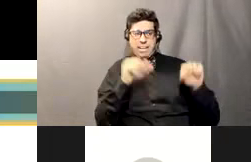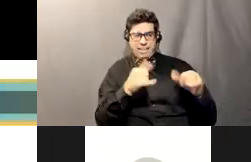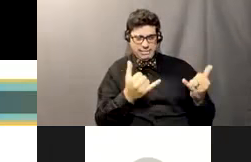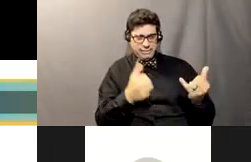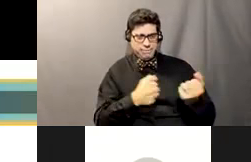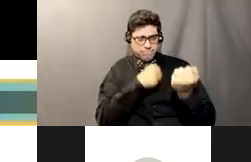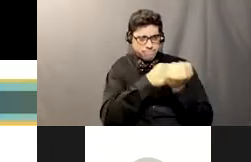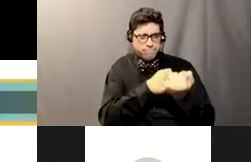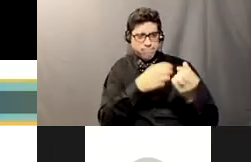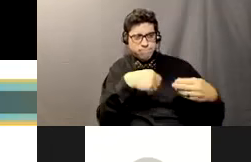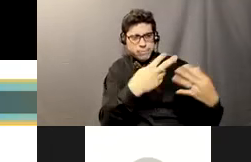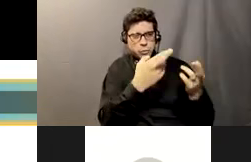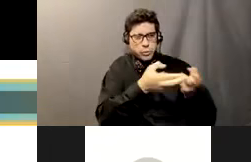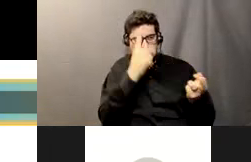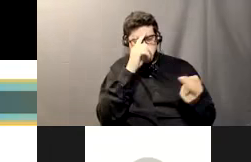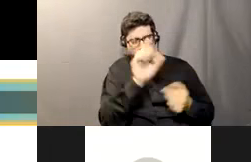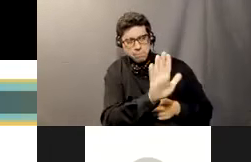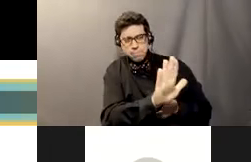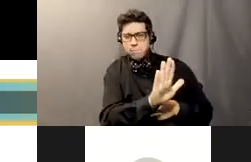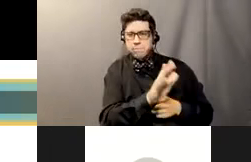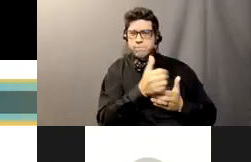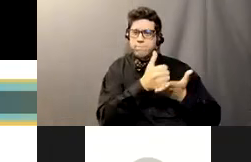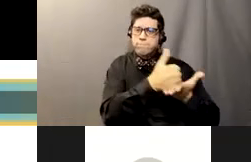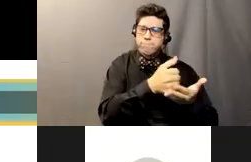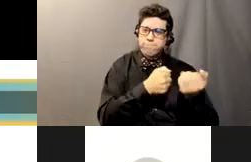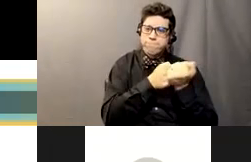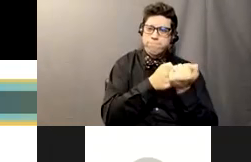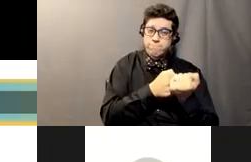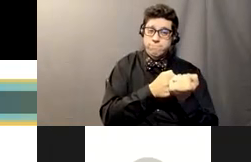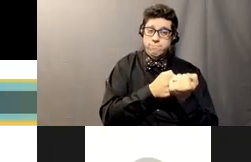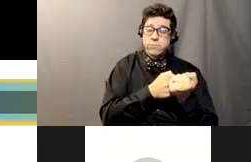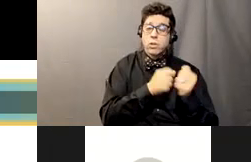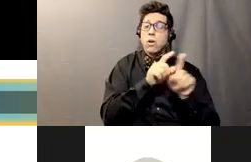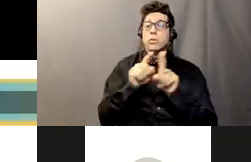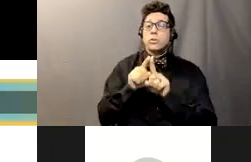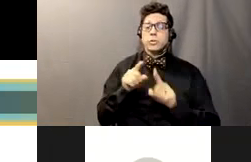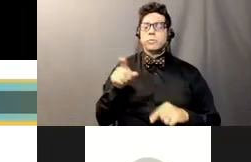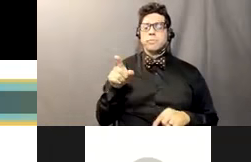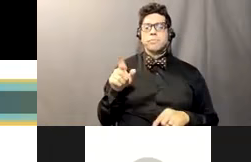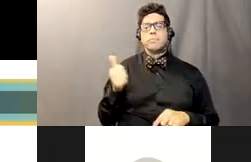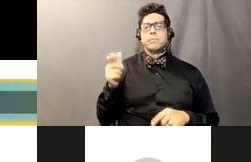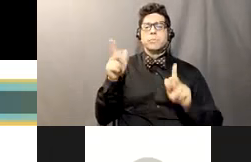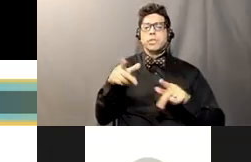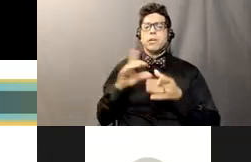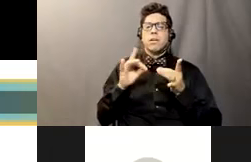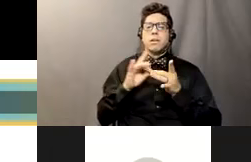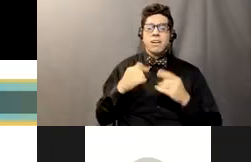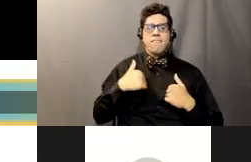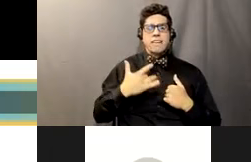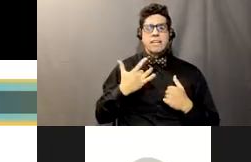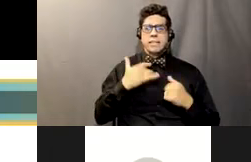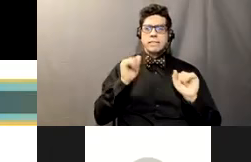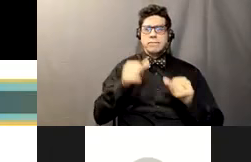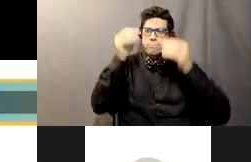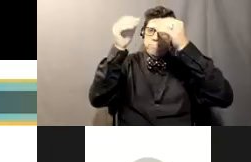They also felt that, more knowledgeable about resources and ways to engage with